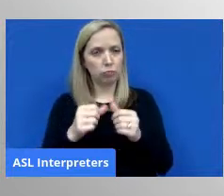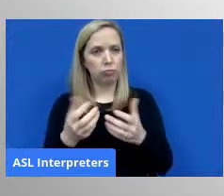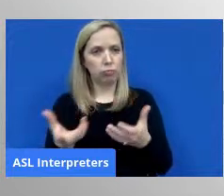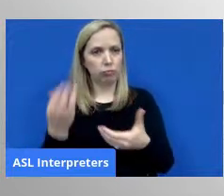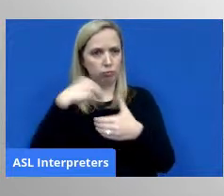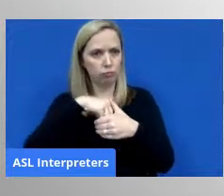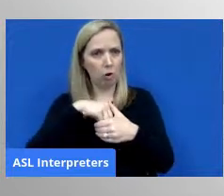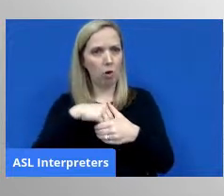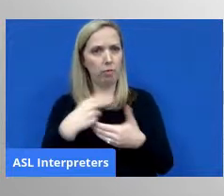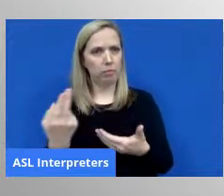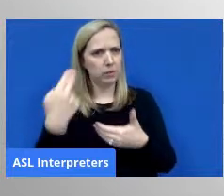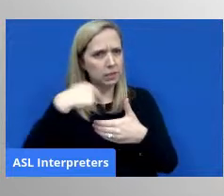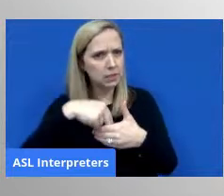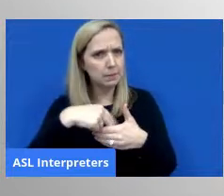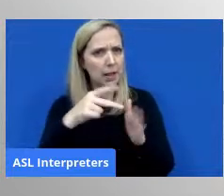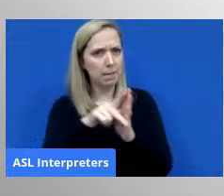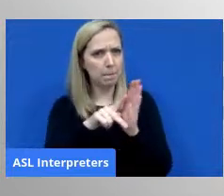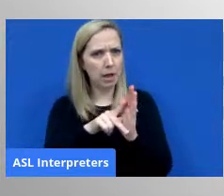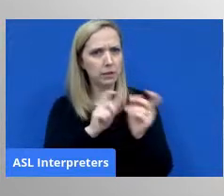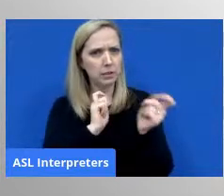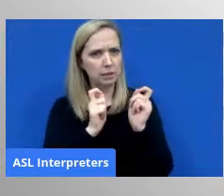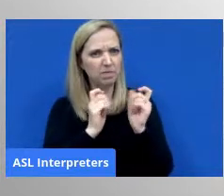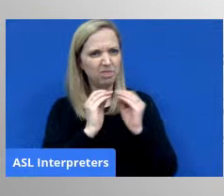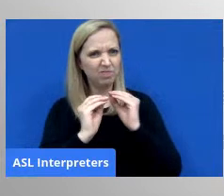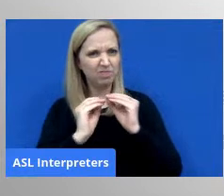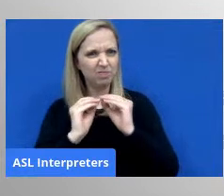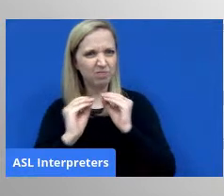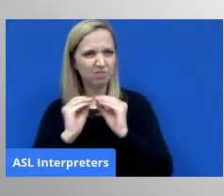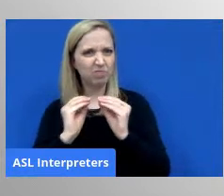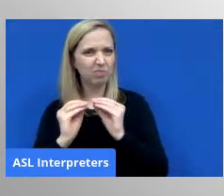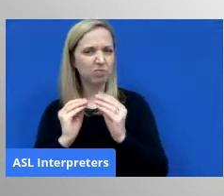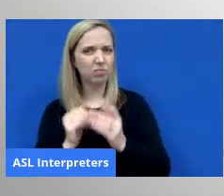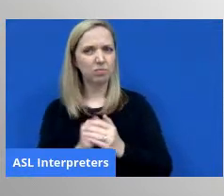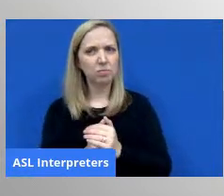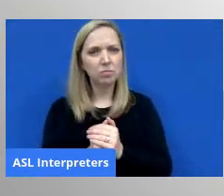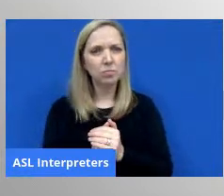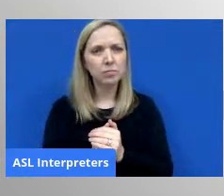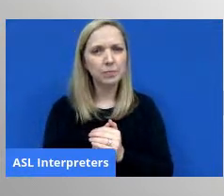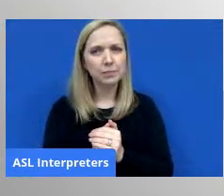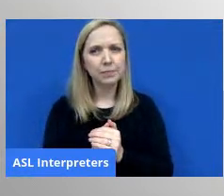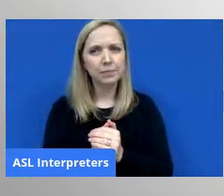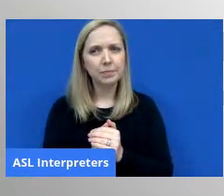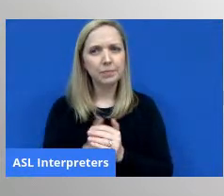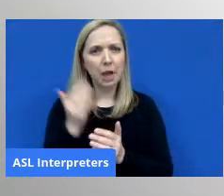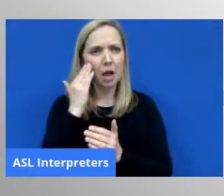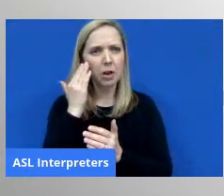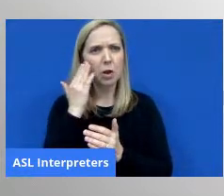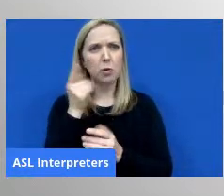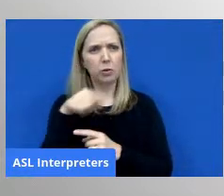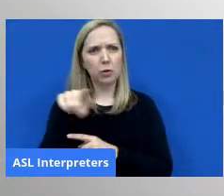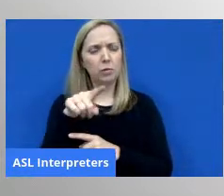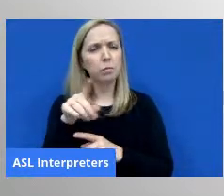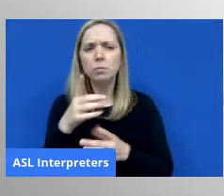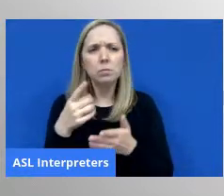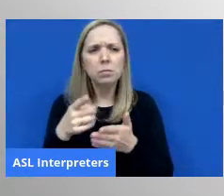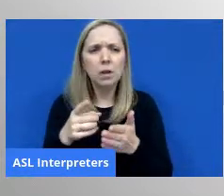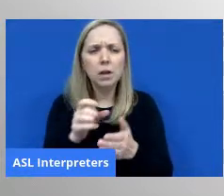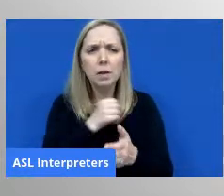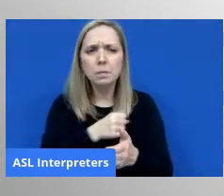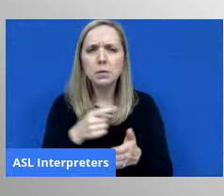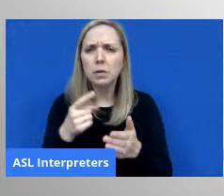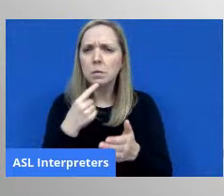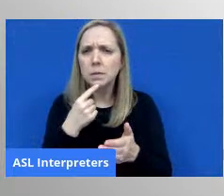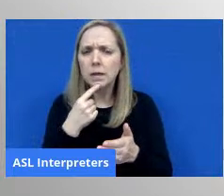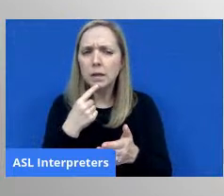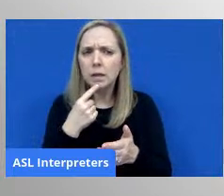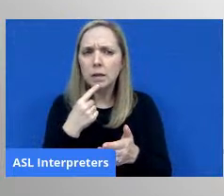policies, particularly policies that I know you spent a lot of time thinking about. So, I'm sorry? I was